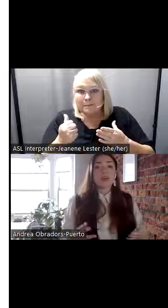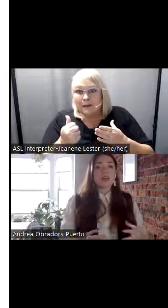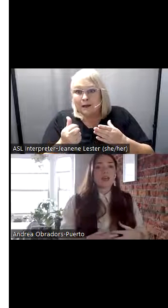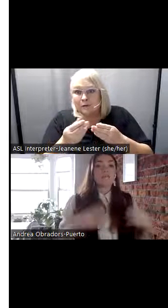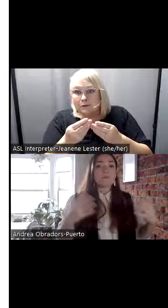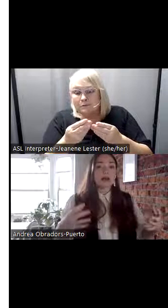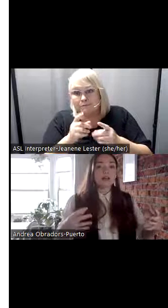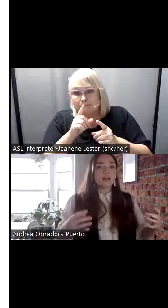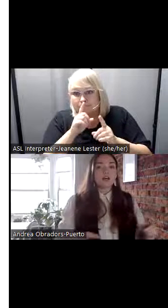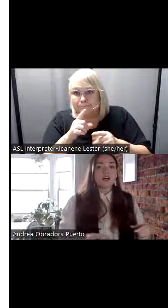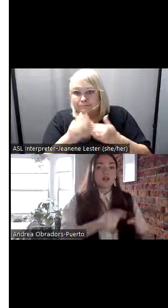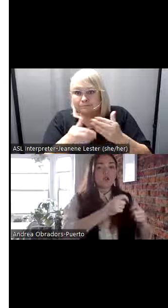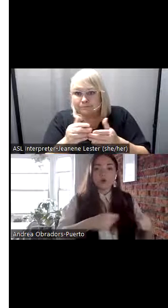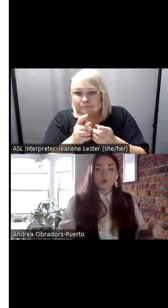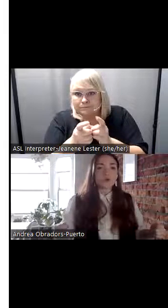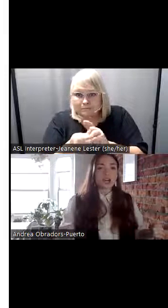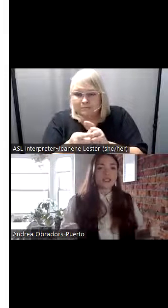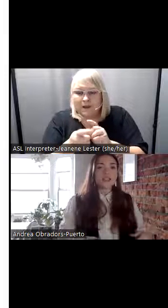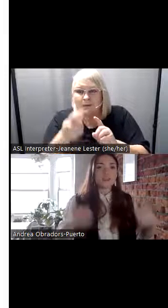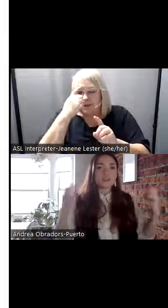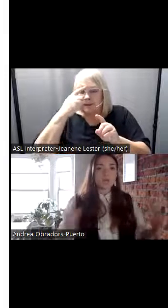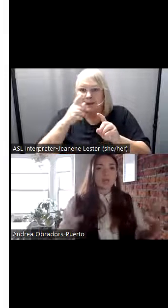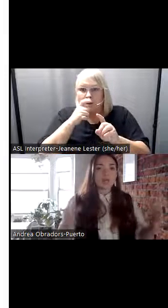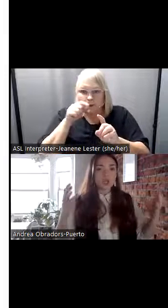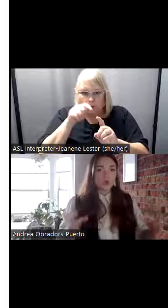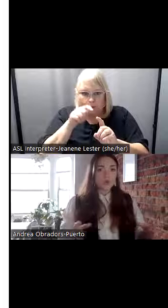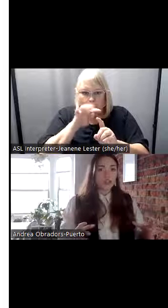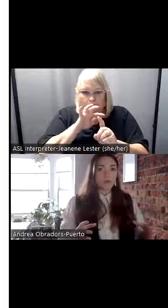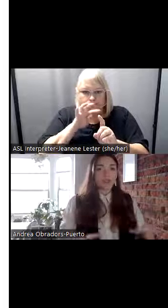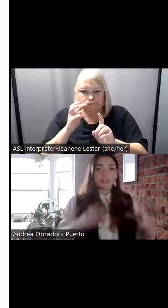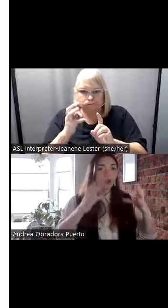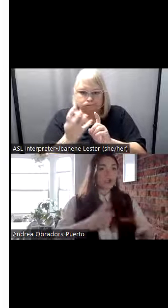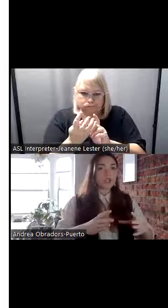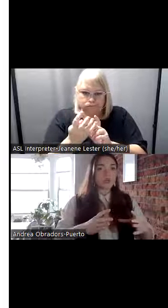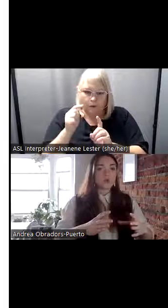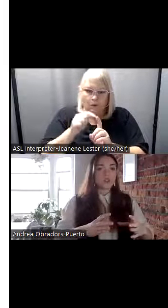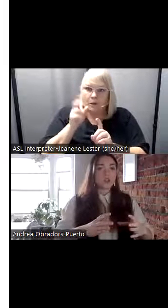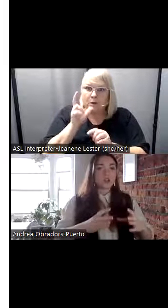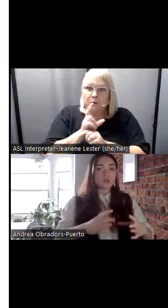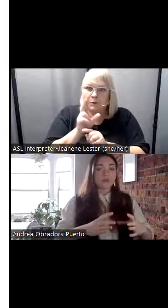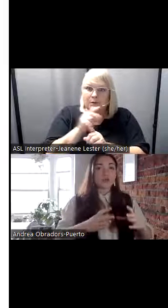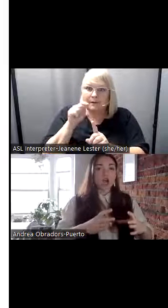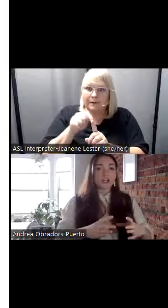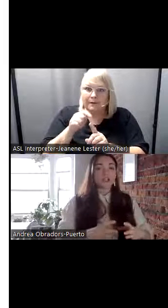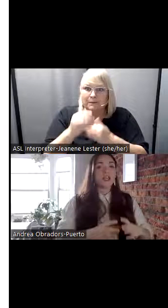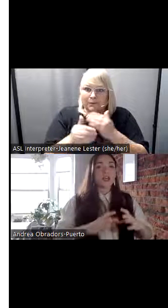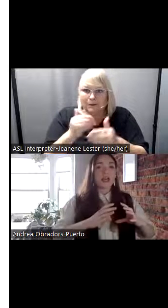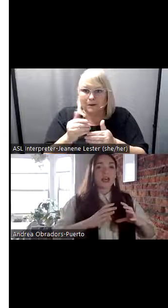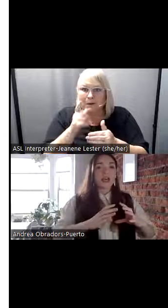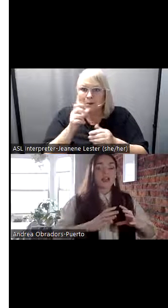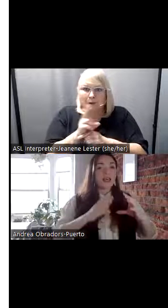keep in mind through the whole process, the main user, basically, who is going to use that